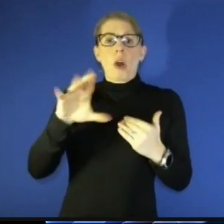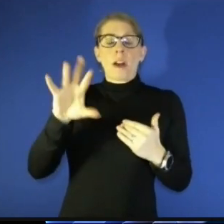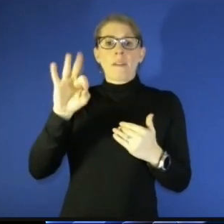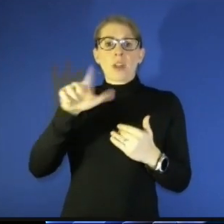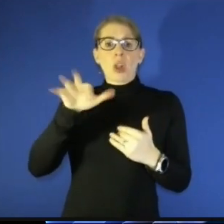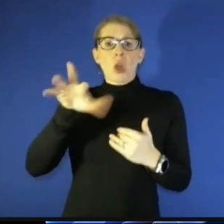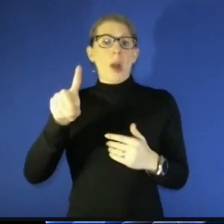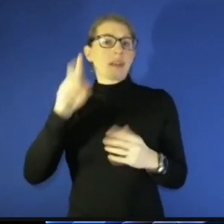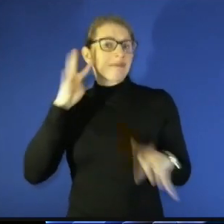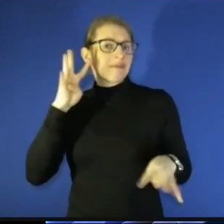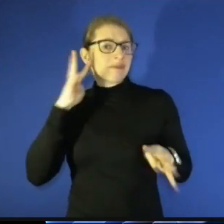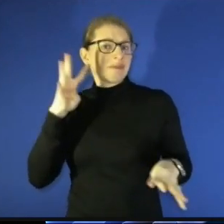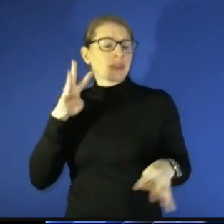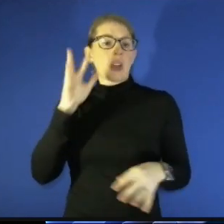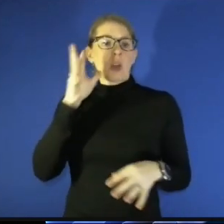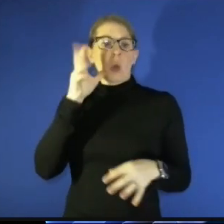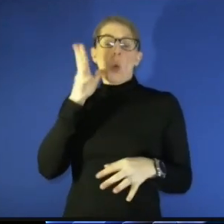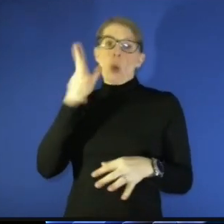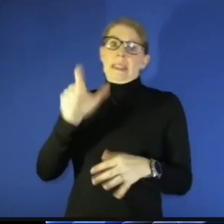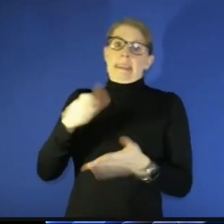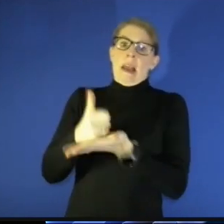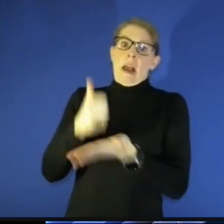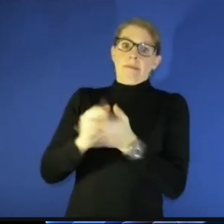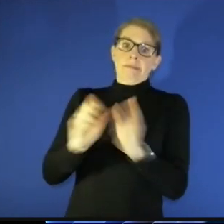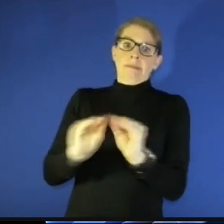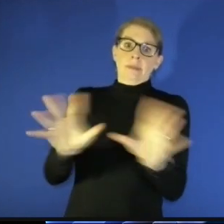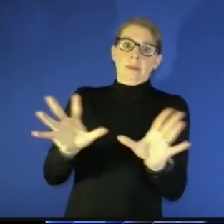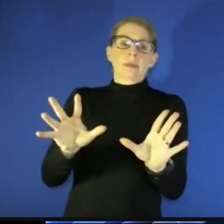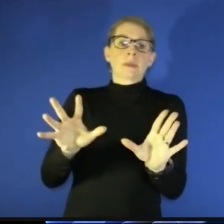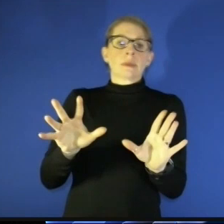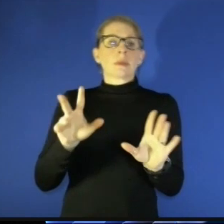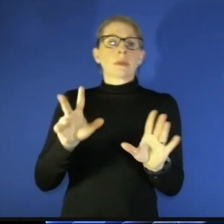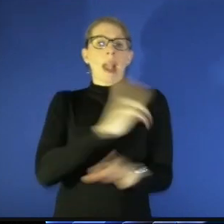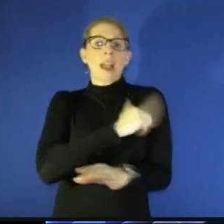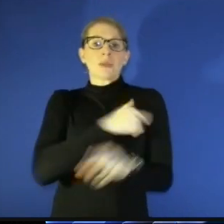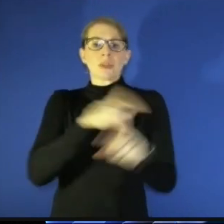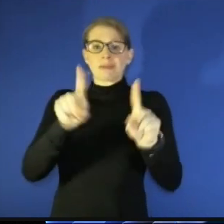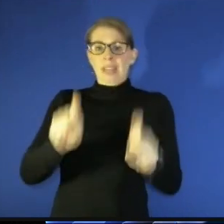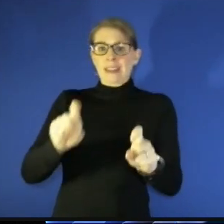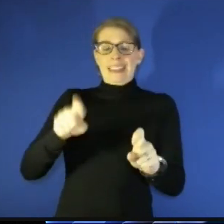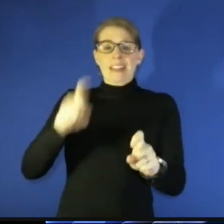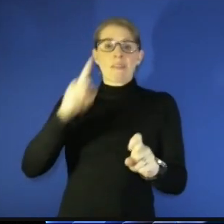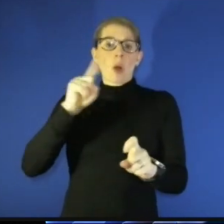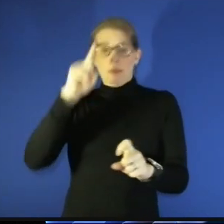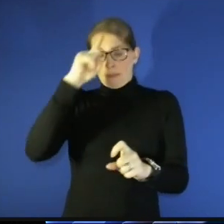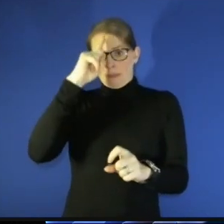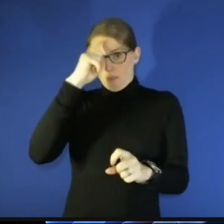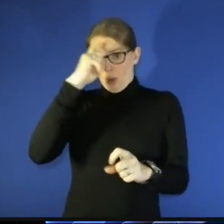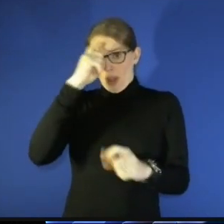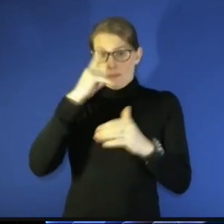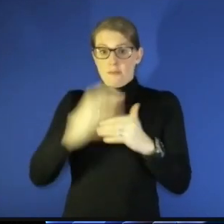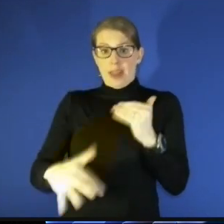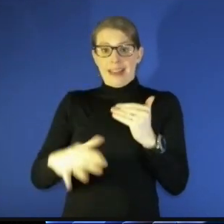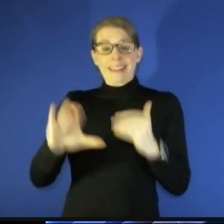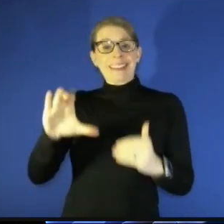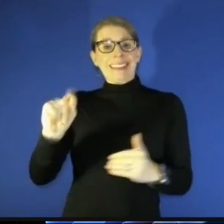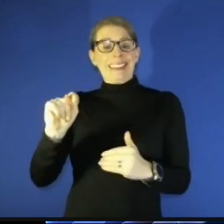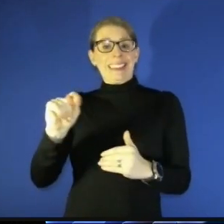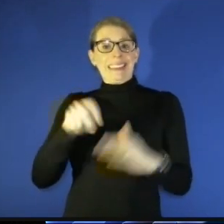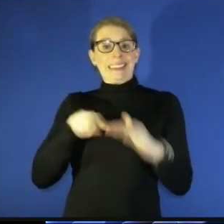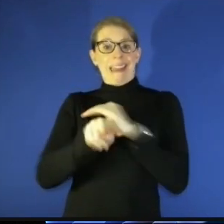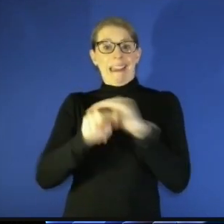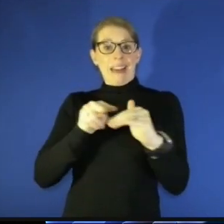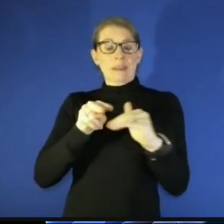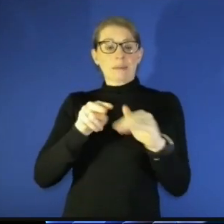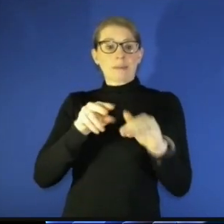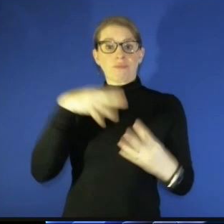Clearly, you would need help at that point. A hospital test is usually needed to diagnose a brain bleed, but the most common is a CT scan, where a series of